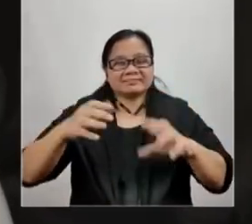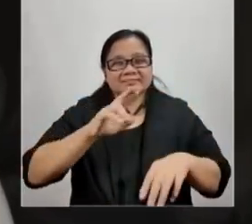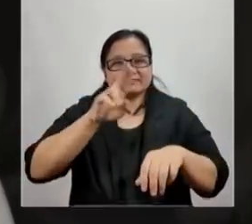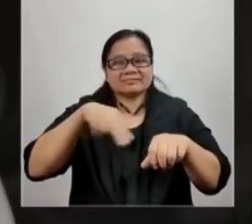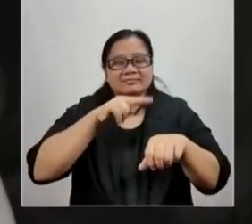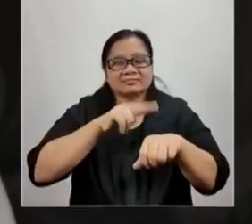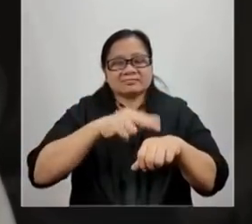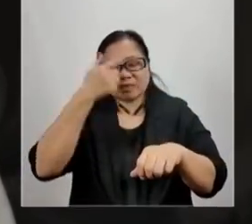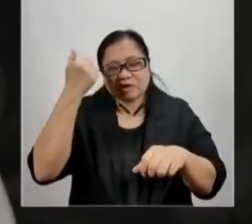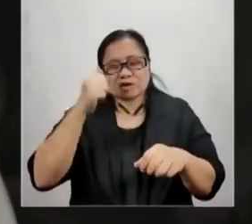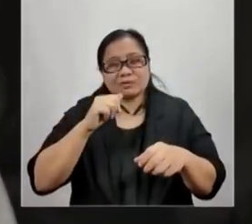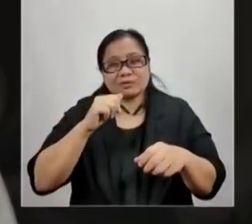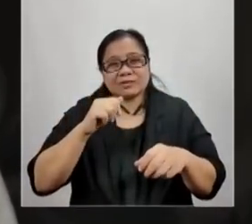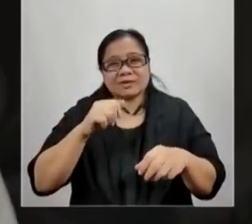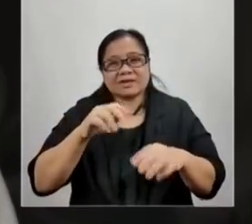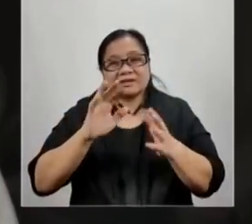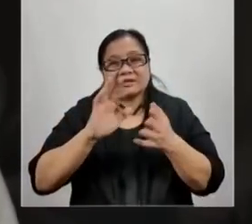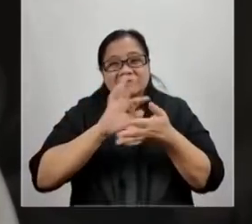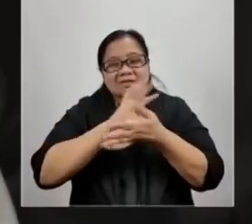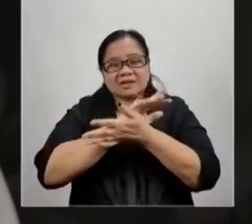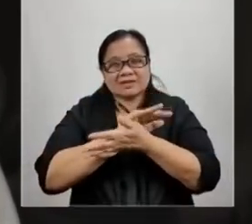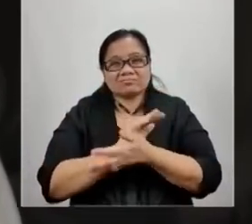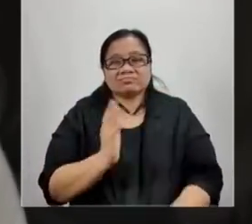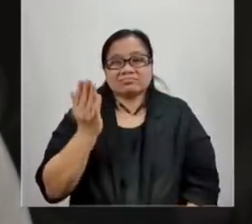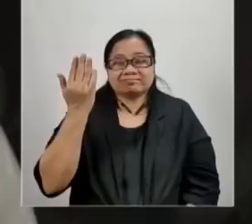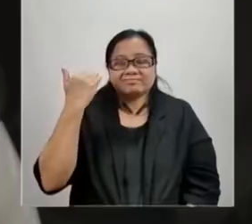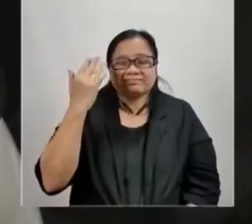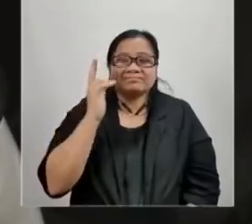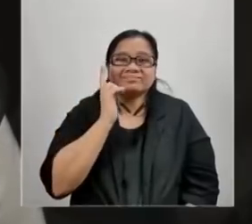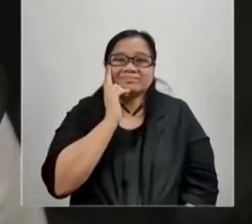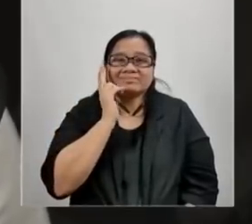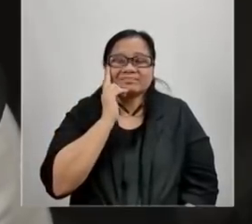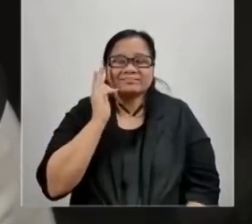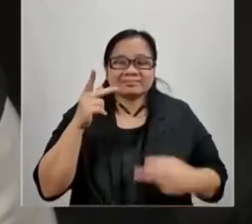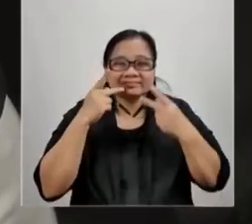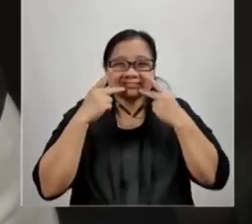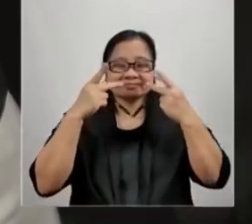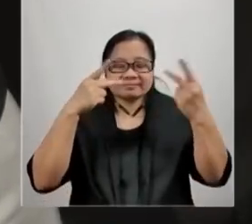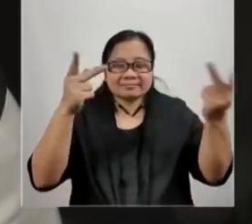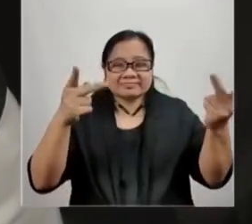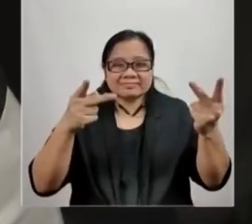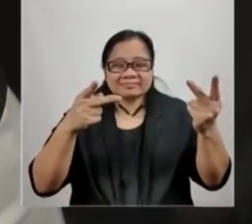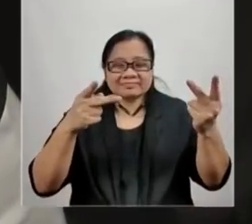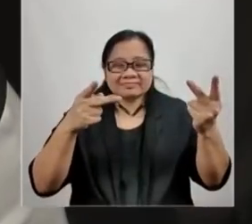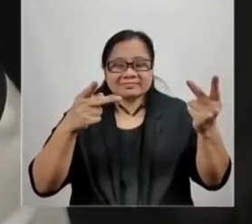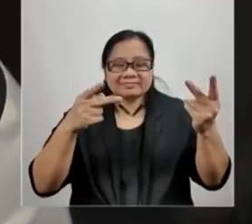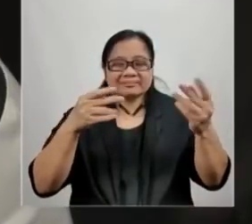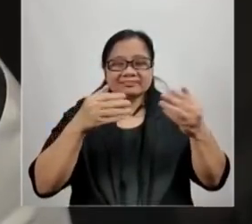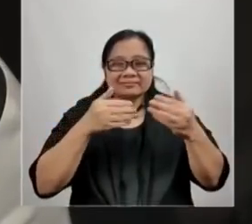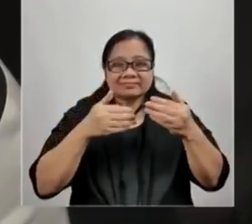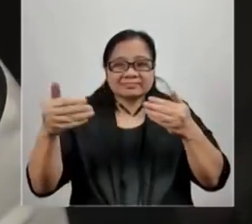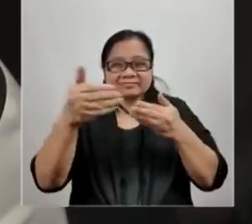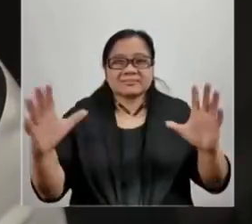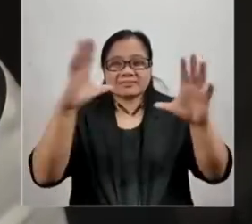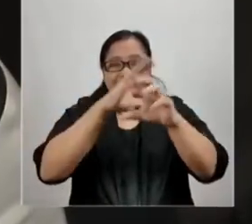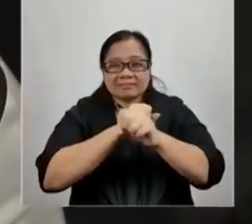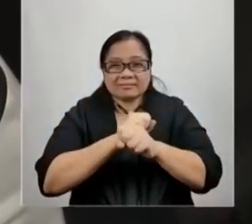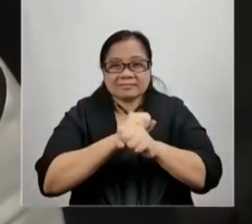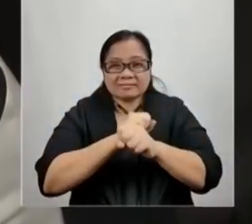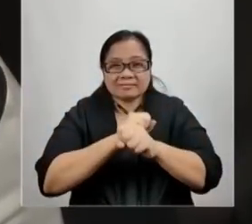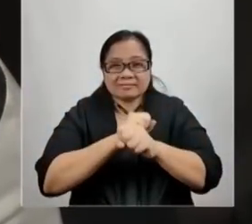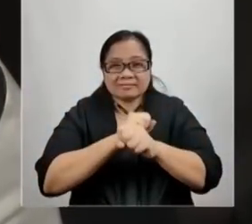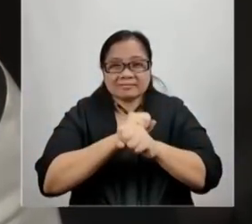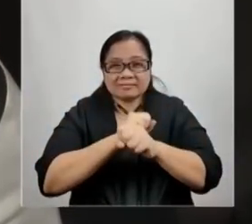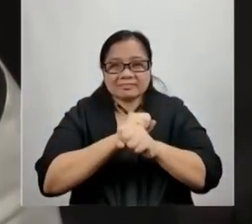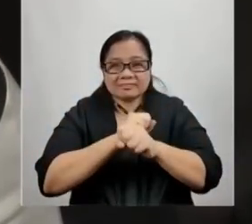Duterte's proclamation extending the state of calamity will end na po because of the pandemic in nearly a month or on September 12